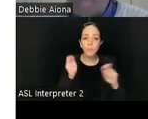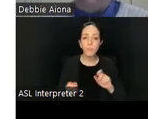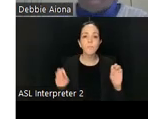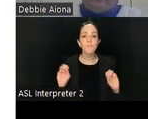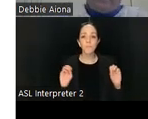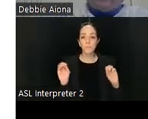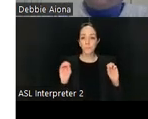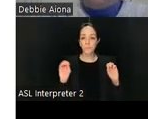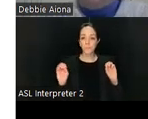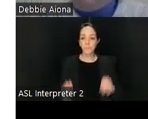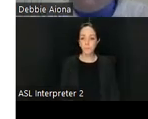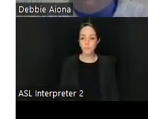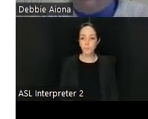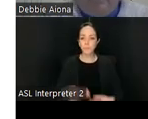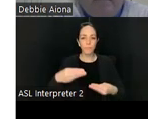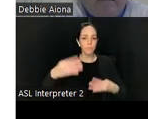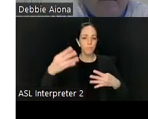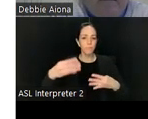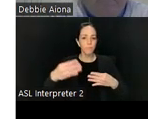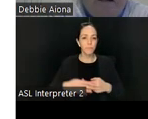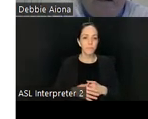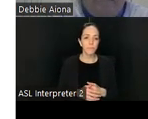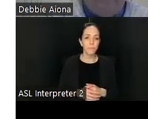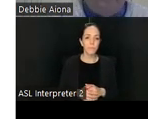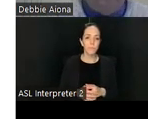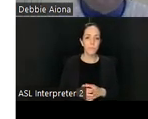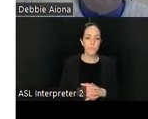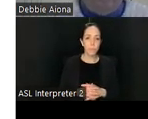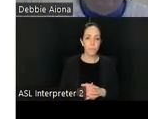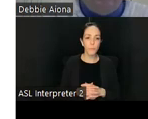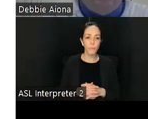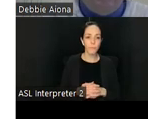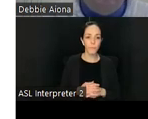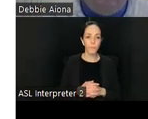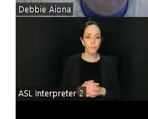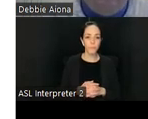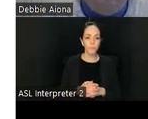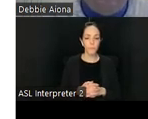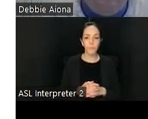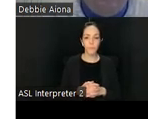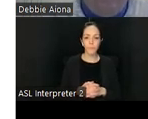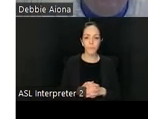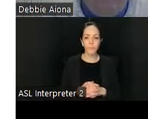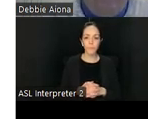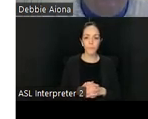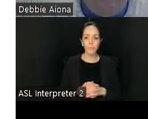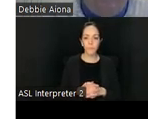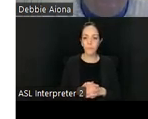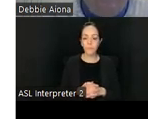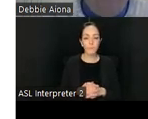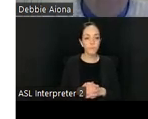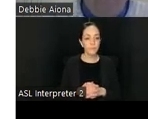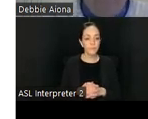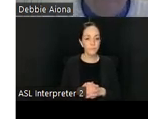Go ahead. So we can scroll up a little bit more before we ask. Oh, and I can get that, yeah. We can do the rest of this in this section. Yeah. Okay, let's see. I was